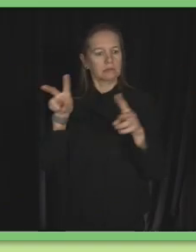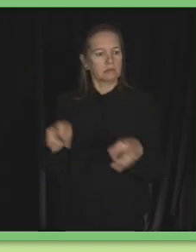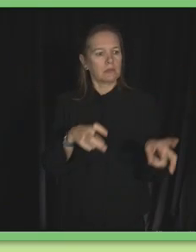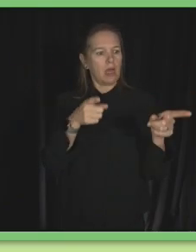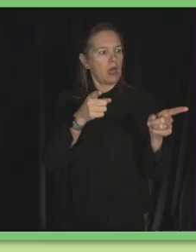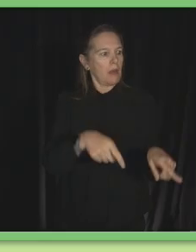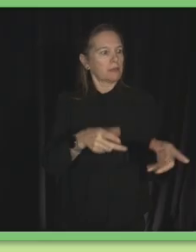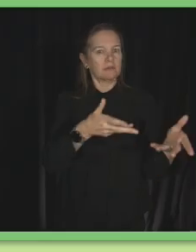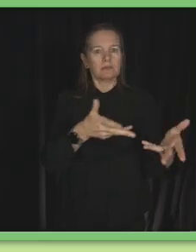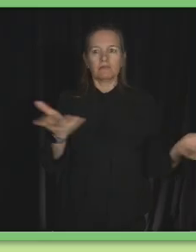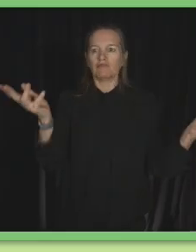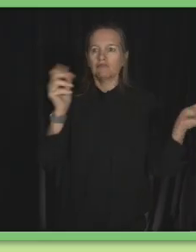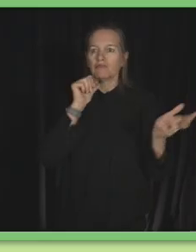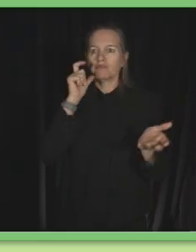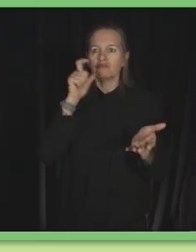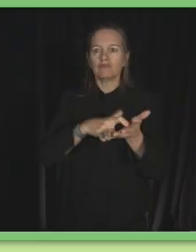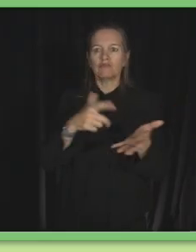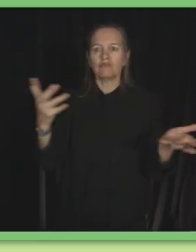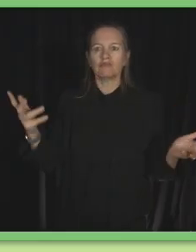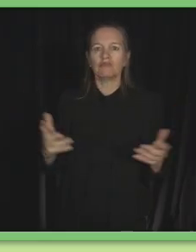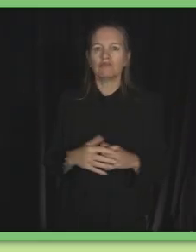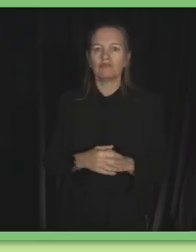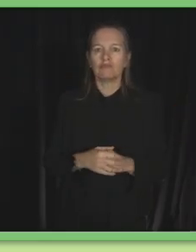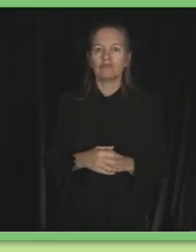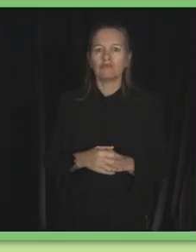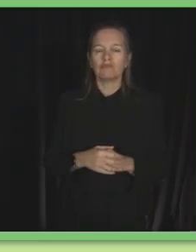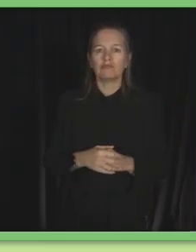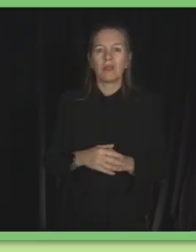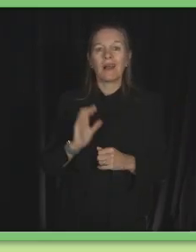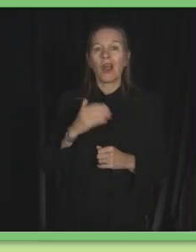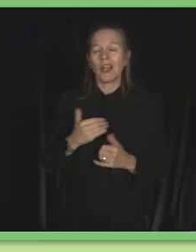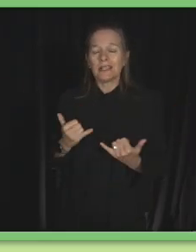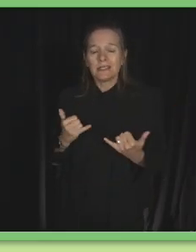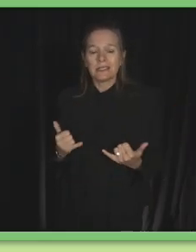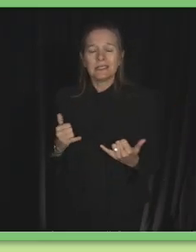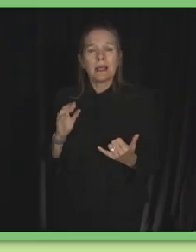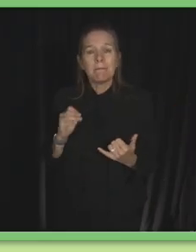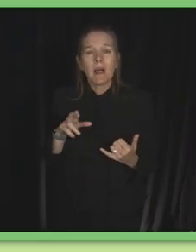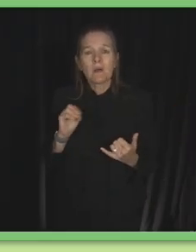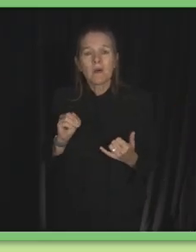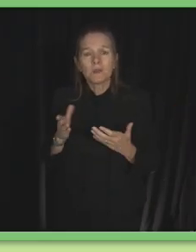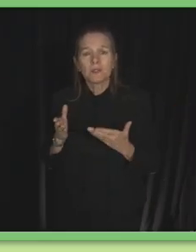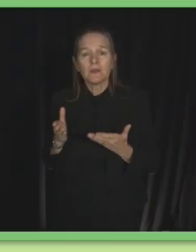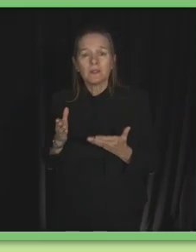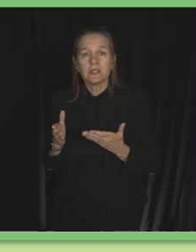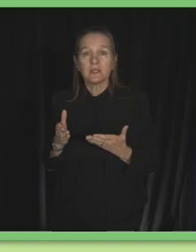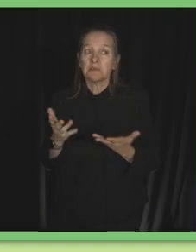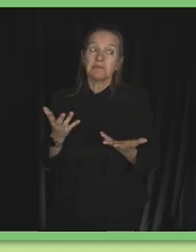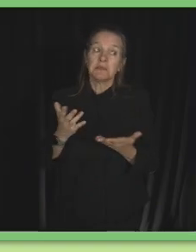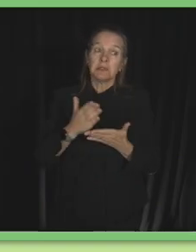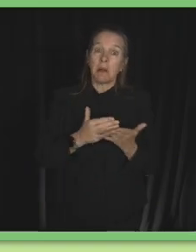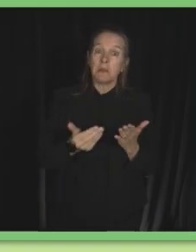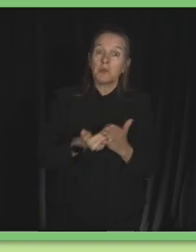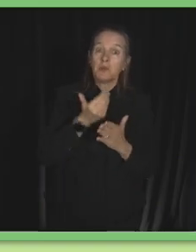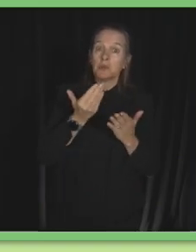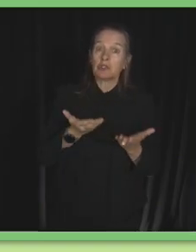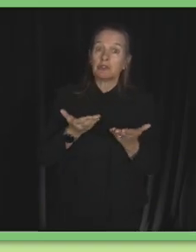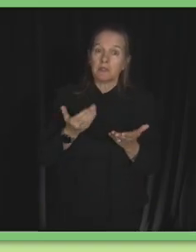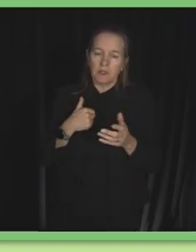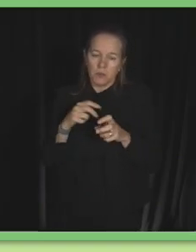We also moved some of our existing microservices and even built some new services on the platform.